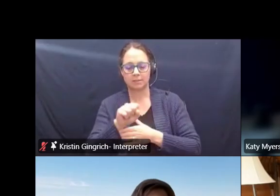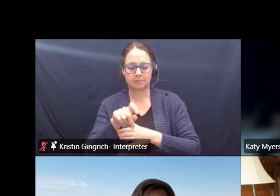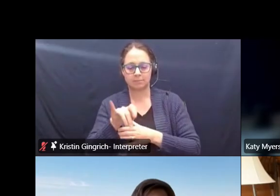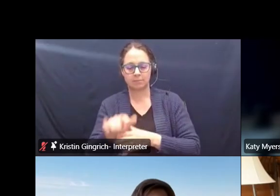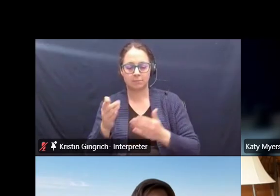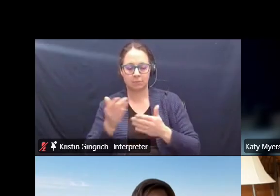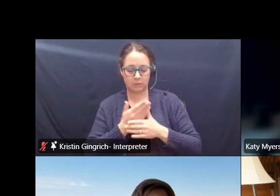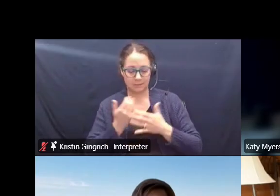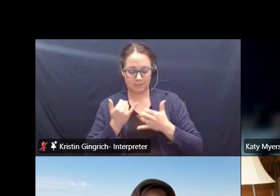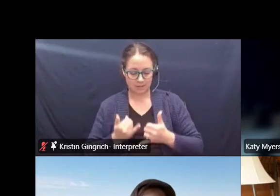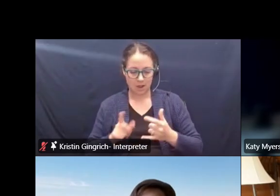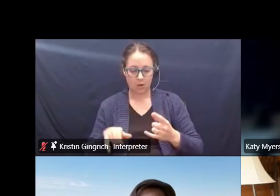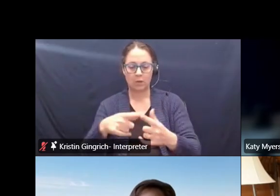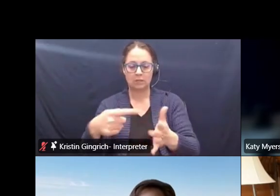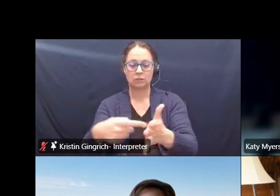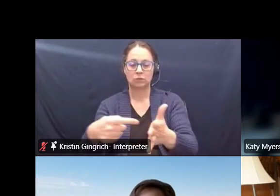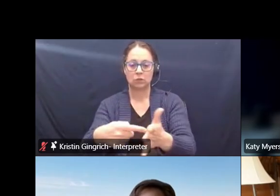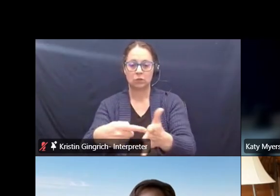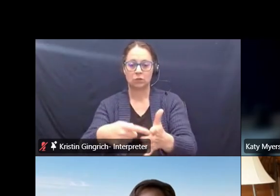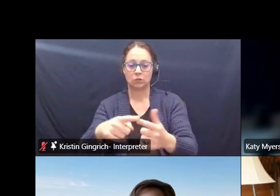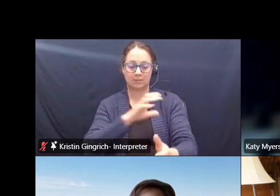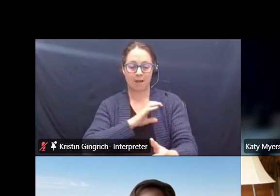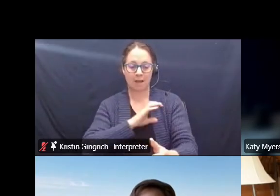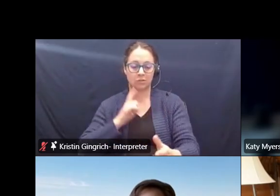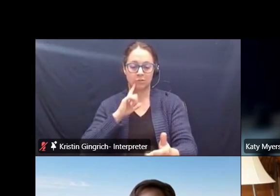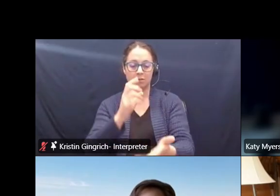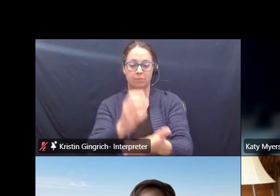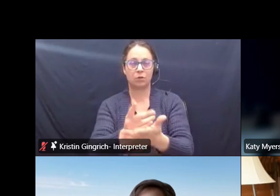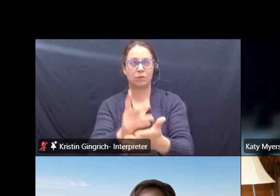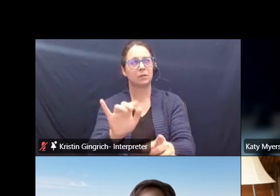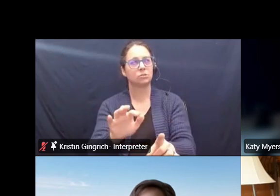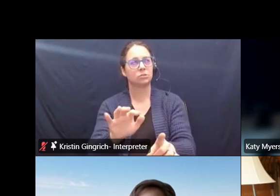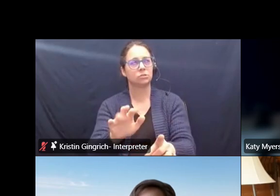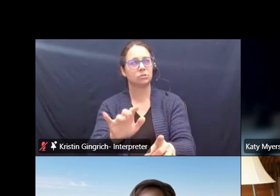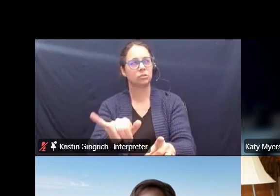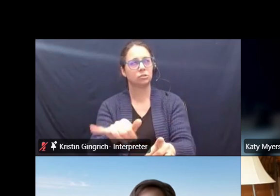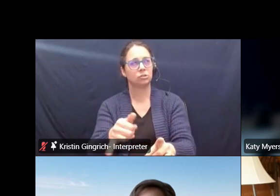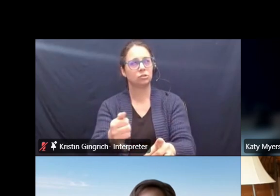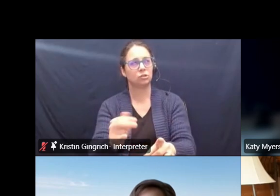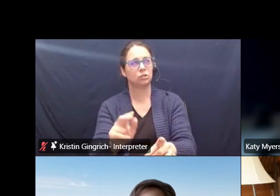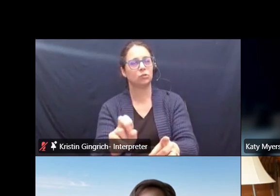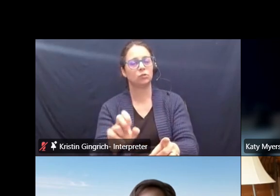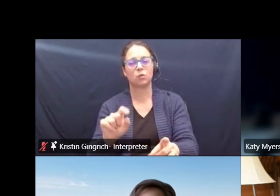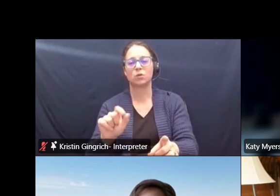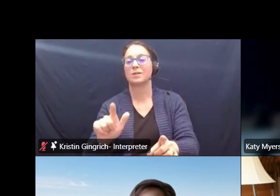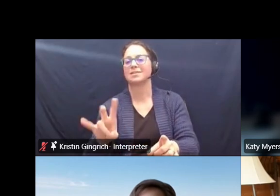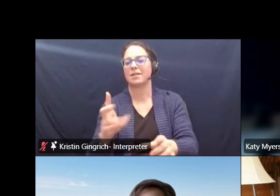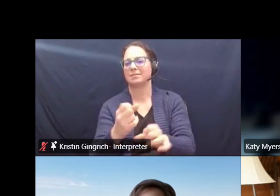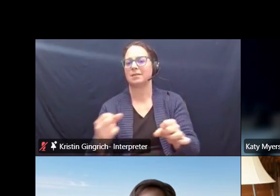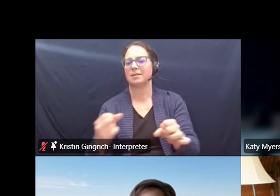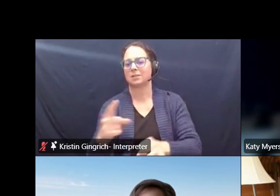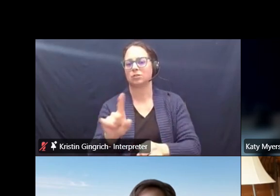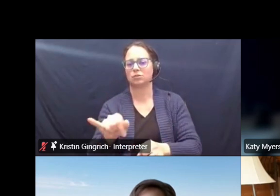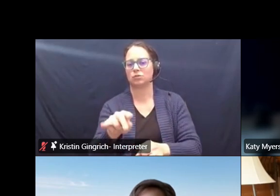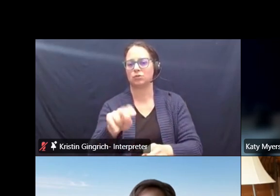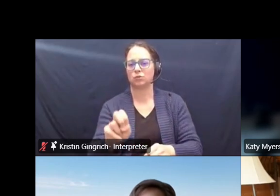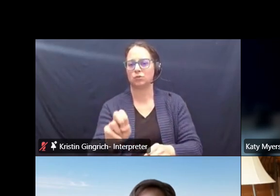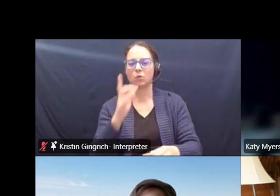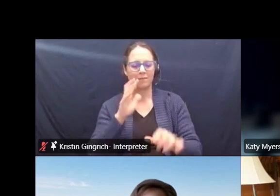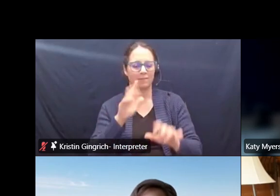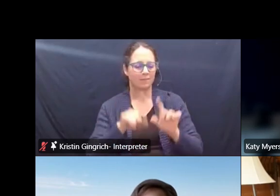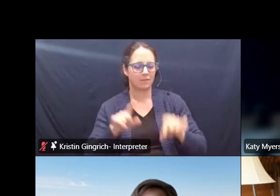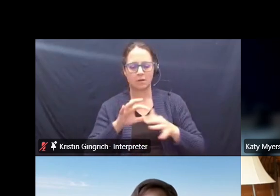it's due to the council to approve, which is June of 2027. So there'll be a variety of options